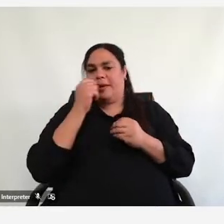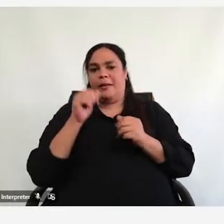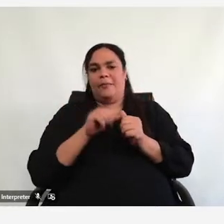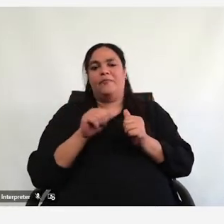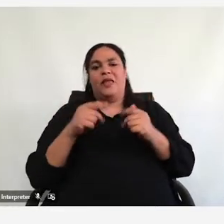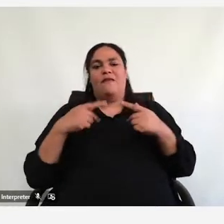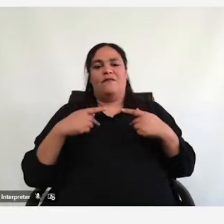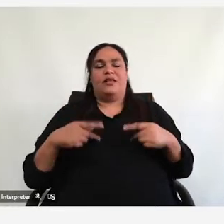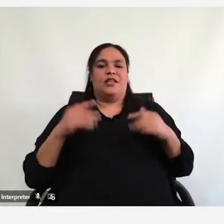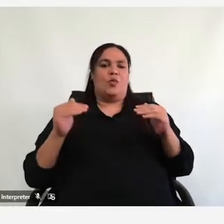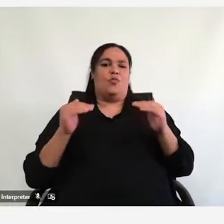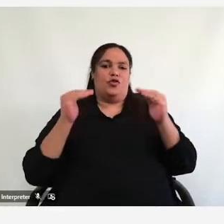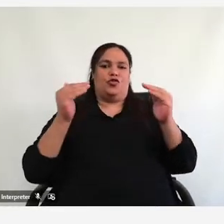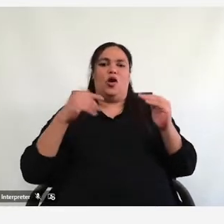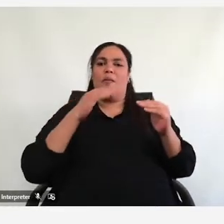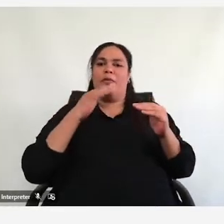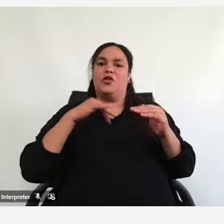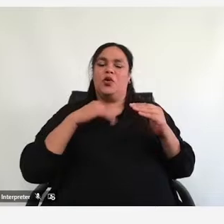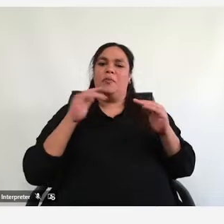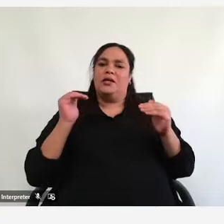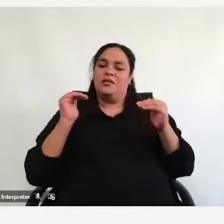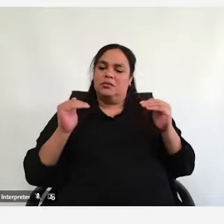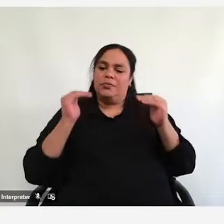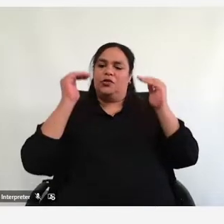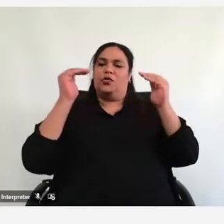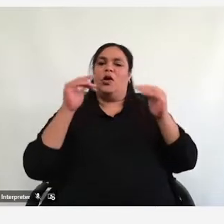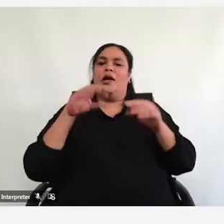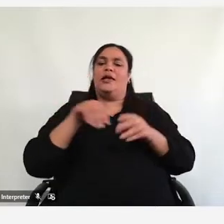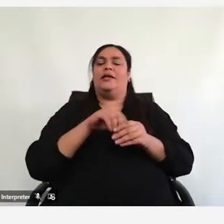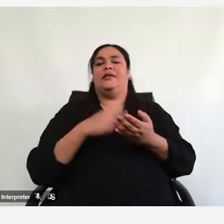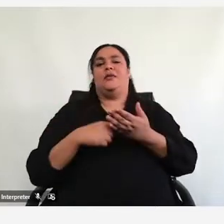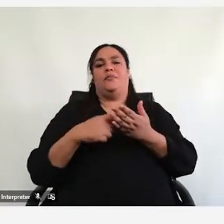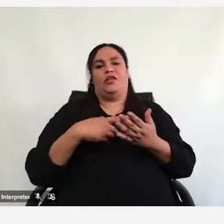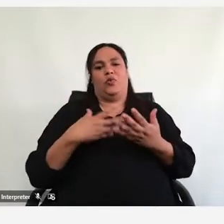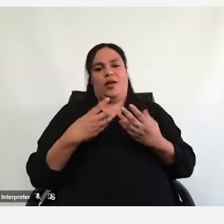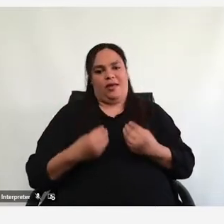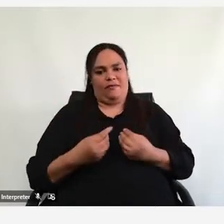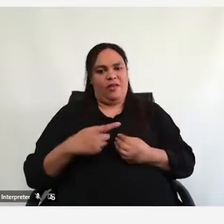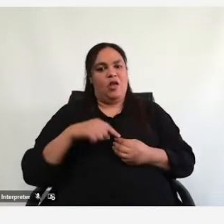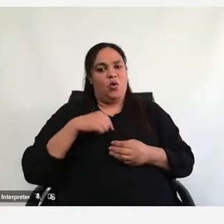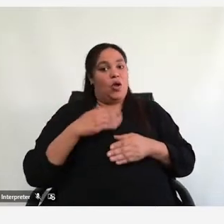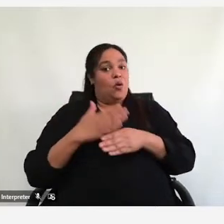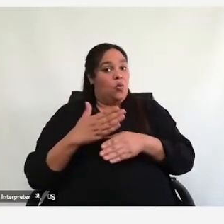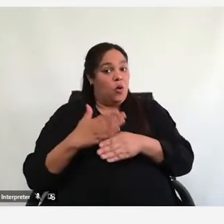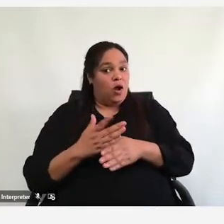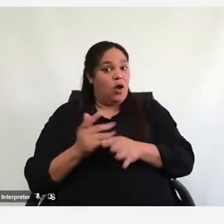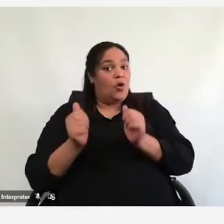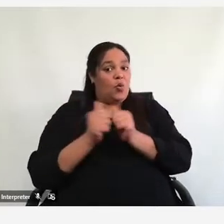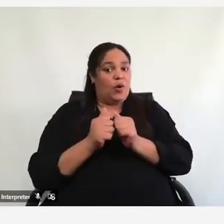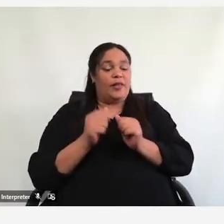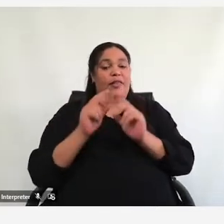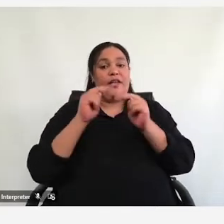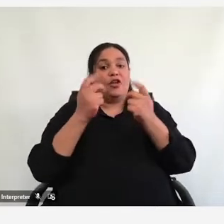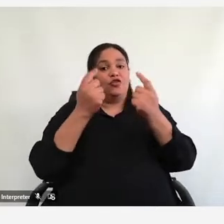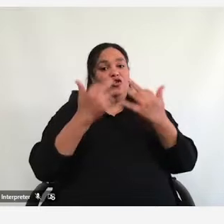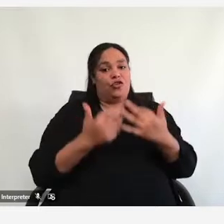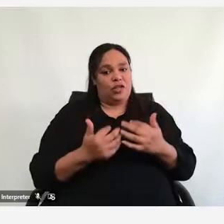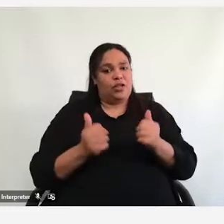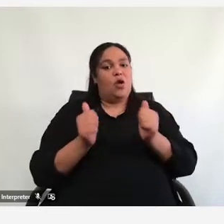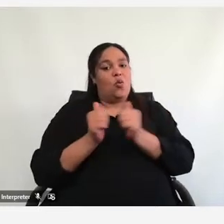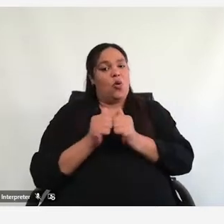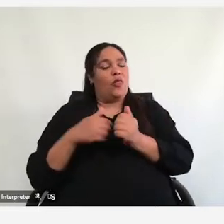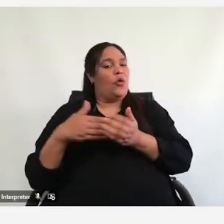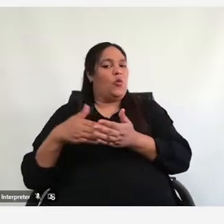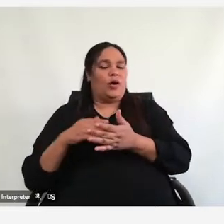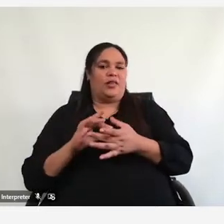fiscal maturity. We must be able to be mature in the debates that we have. And we will work with the National Treasury, with or without a